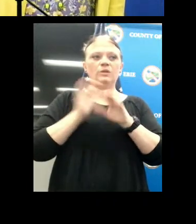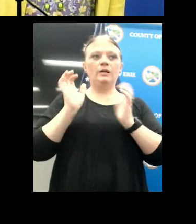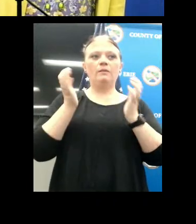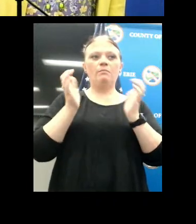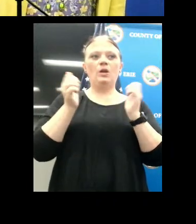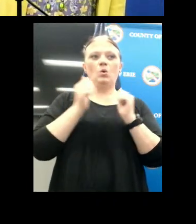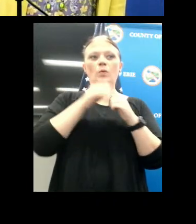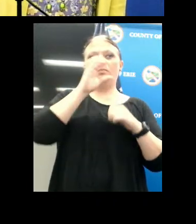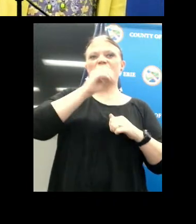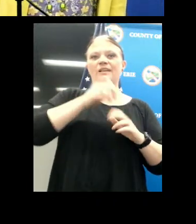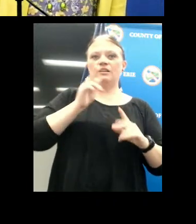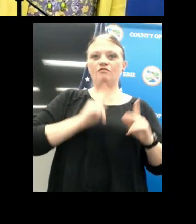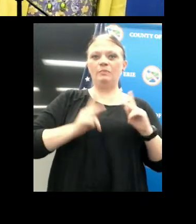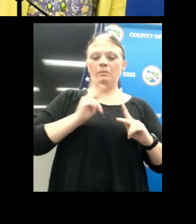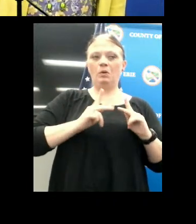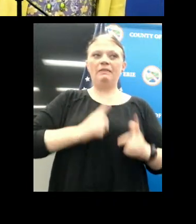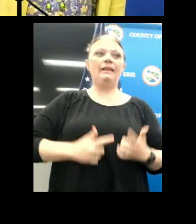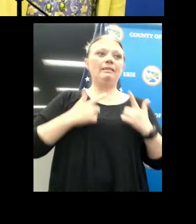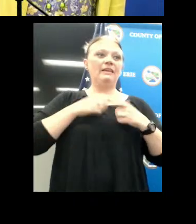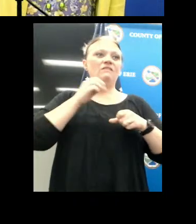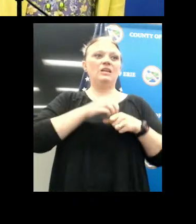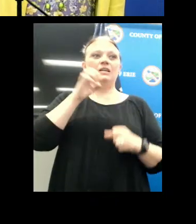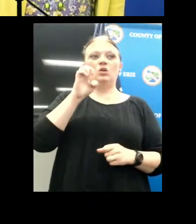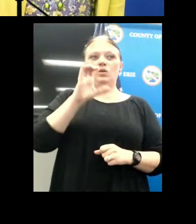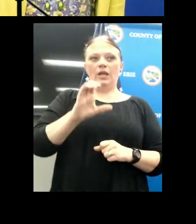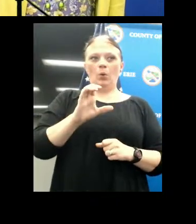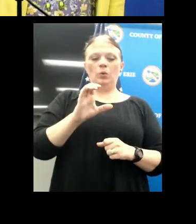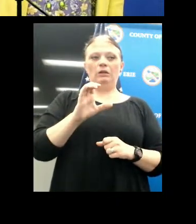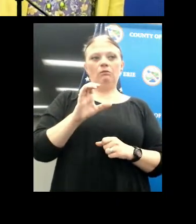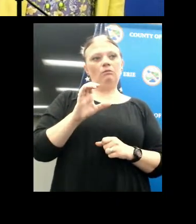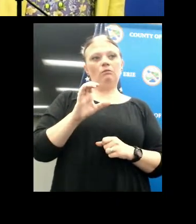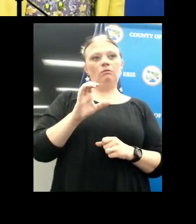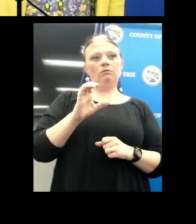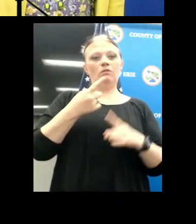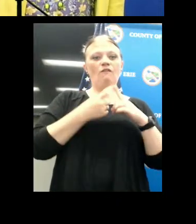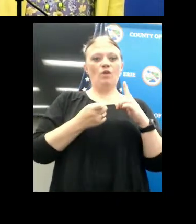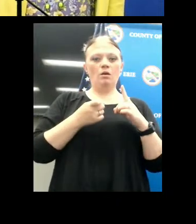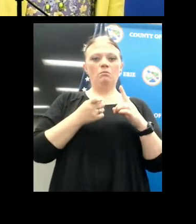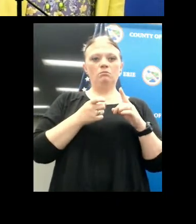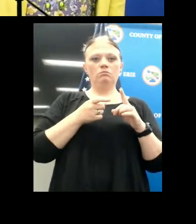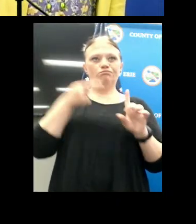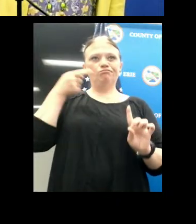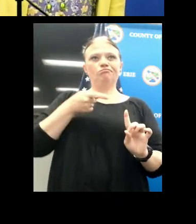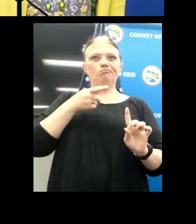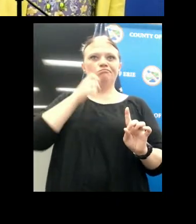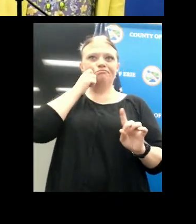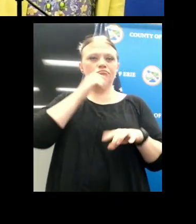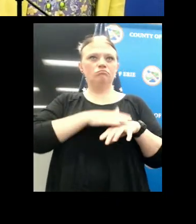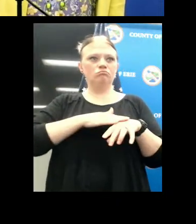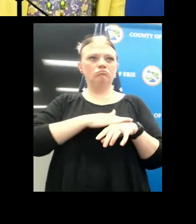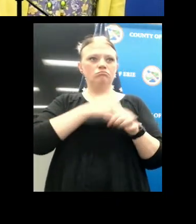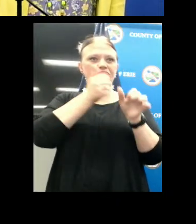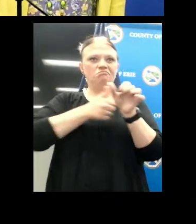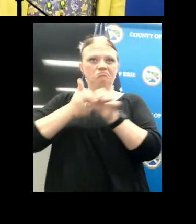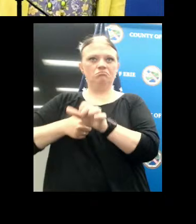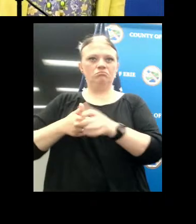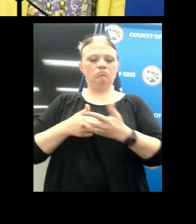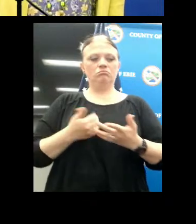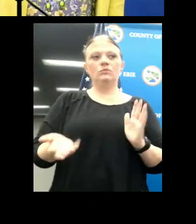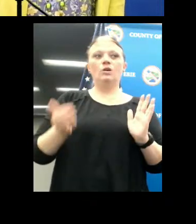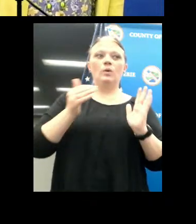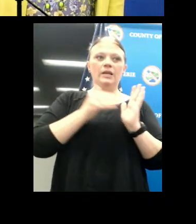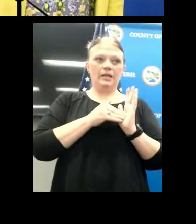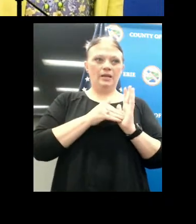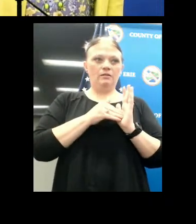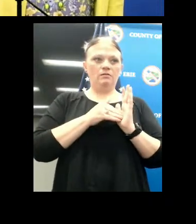to the proportion of people who live in Erie County of those race and ethnicities. And again, you can see that